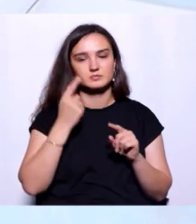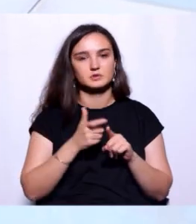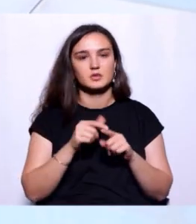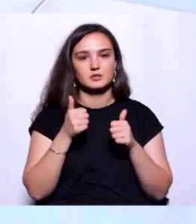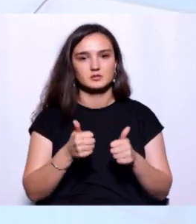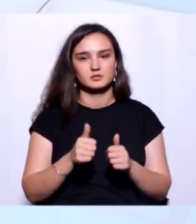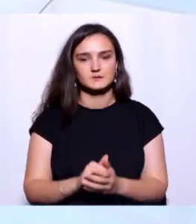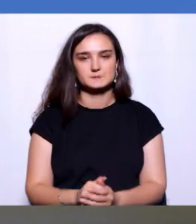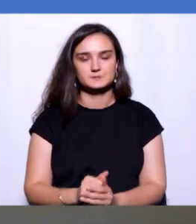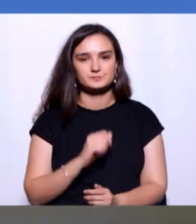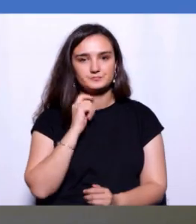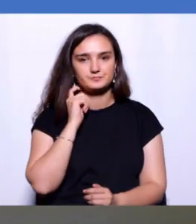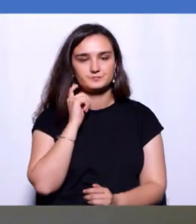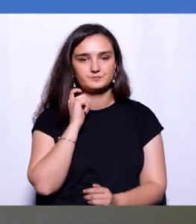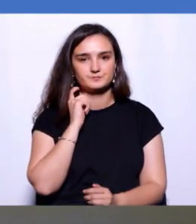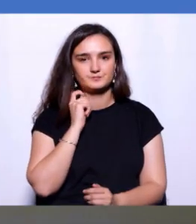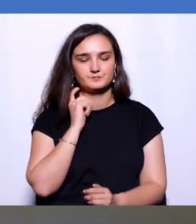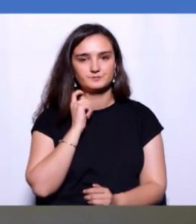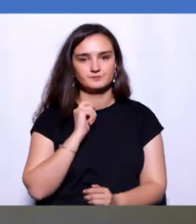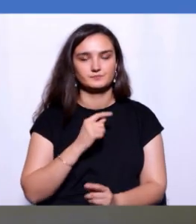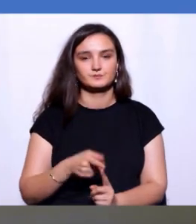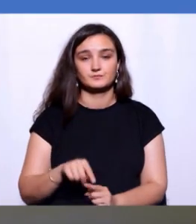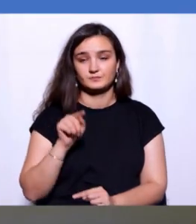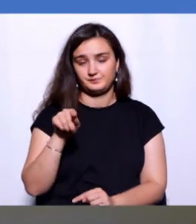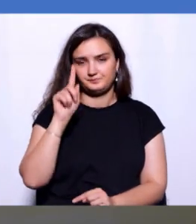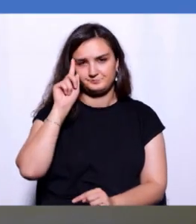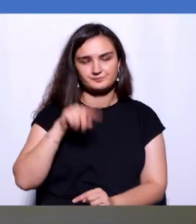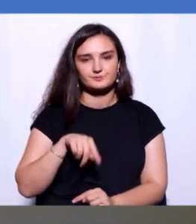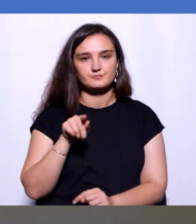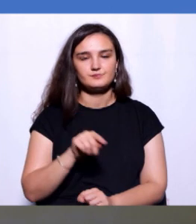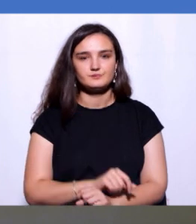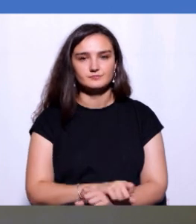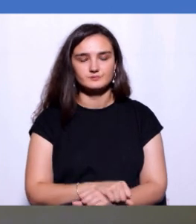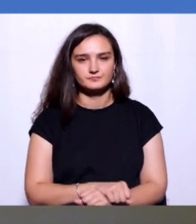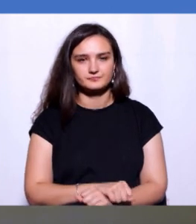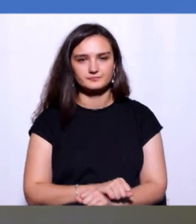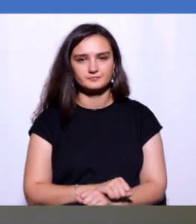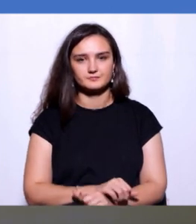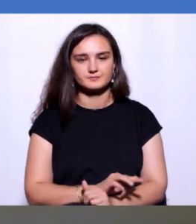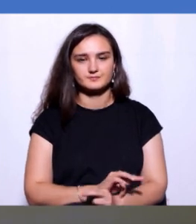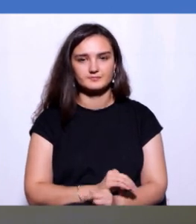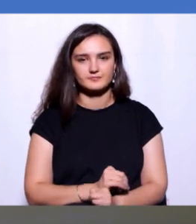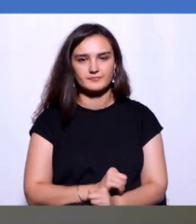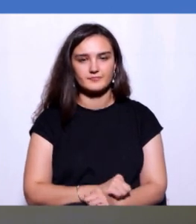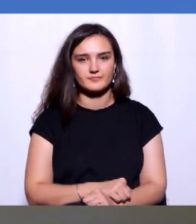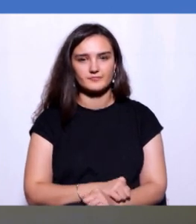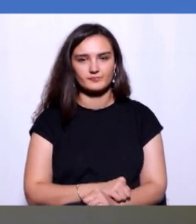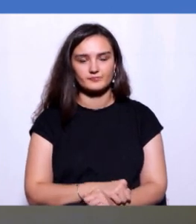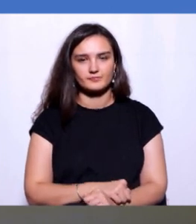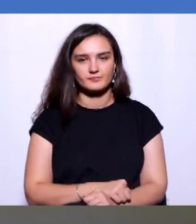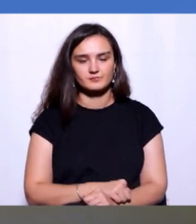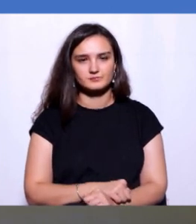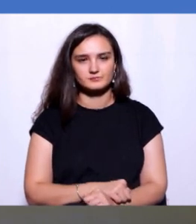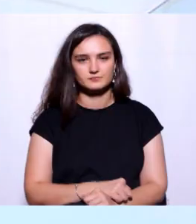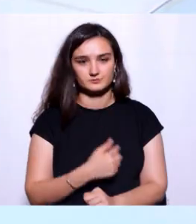well. Let me think. She knows it.